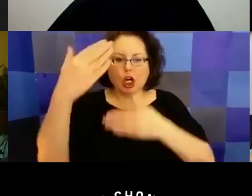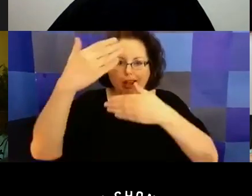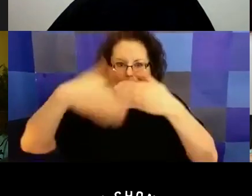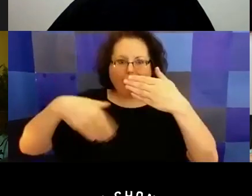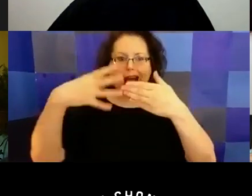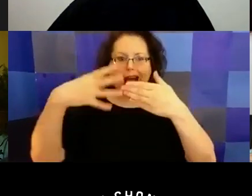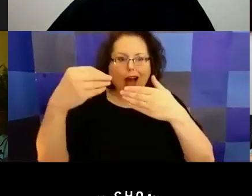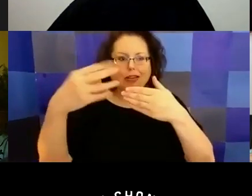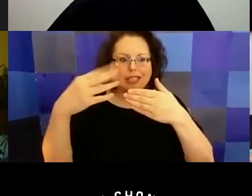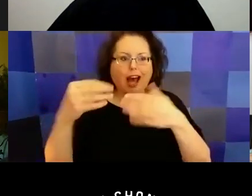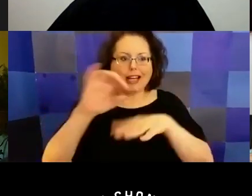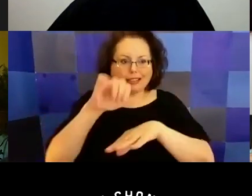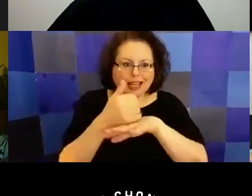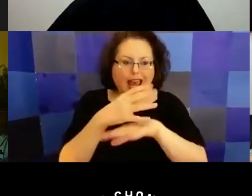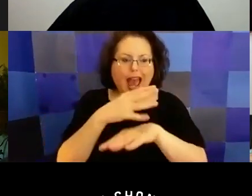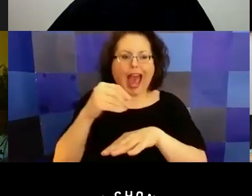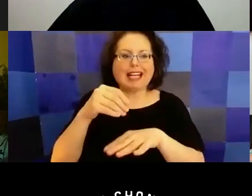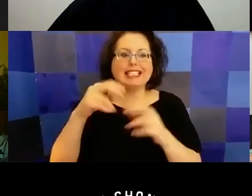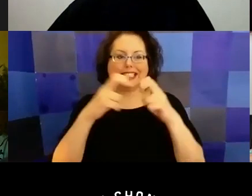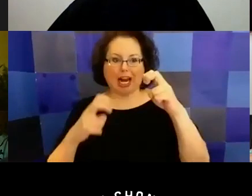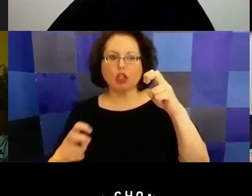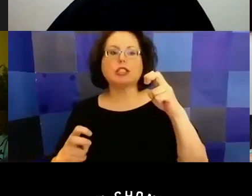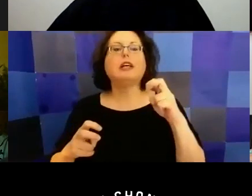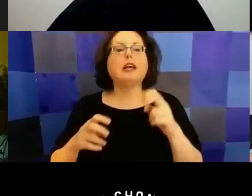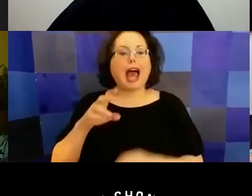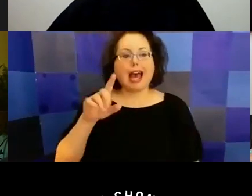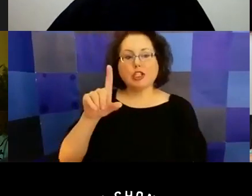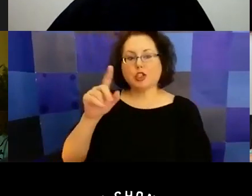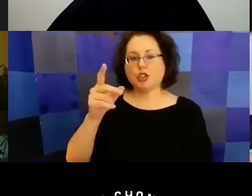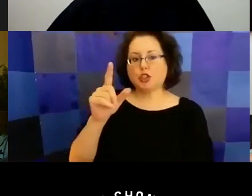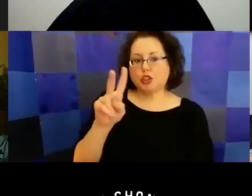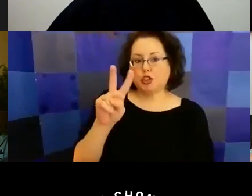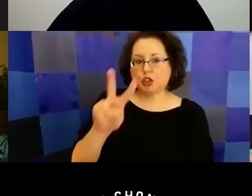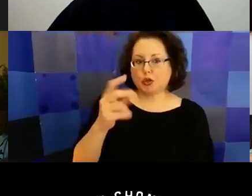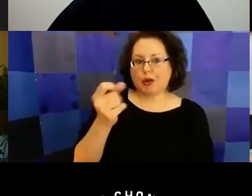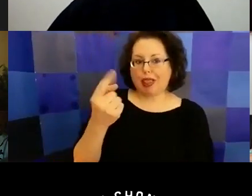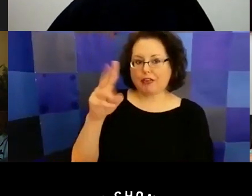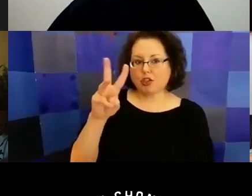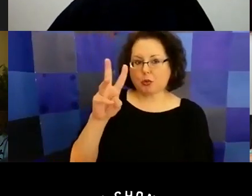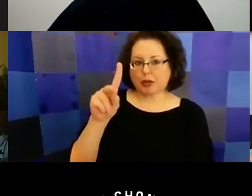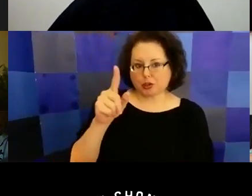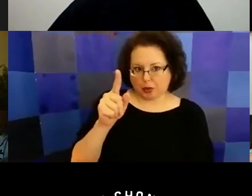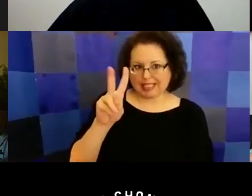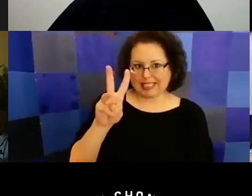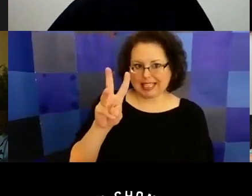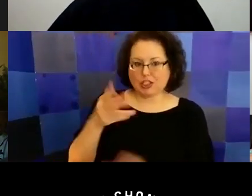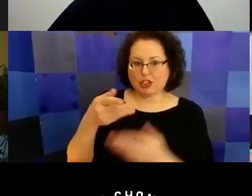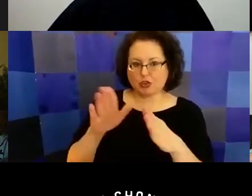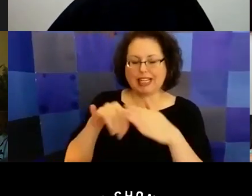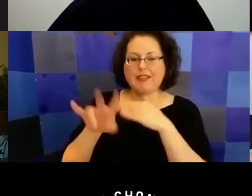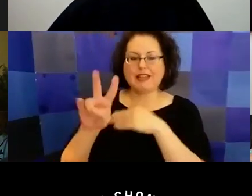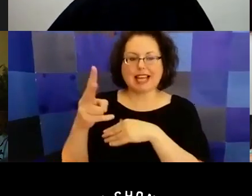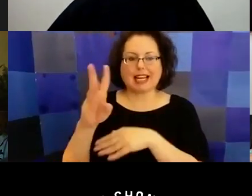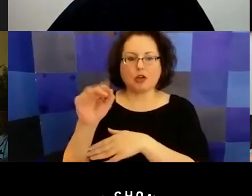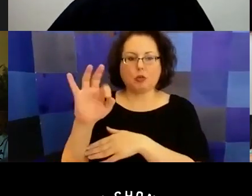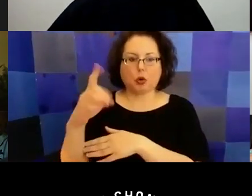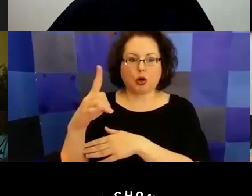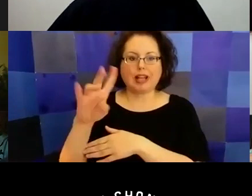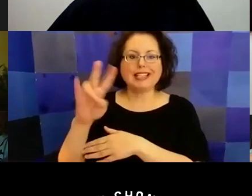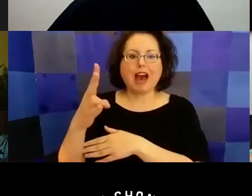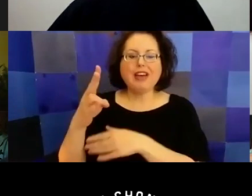stairs at 211 26th Street in the 2nd Ward, 7th Council District of the City. Bill Number